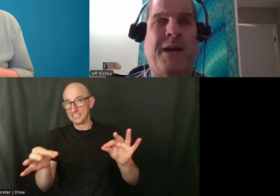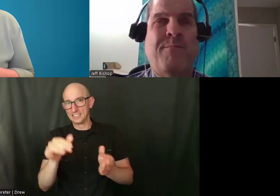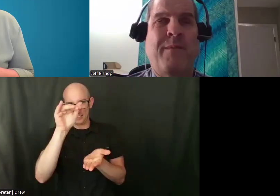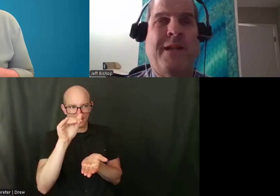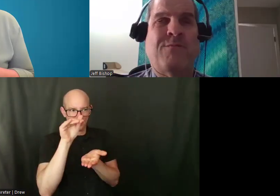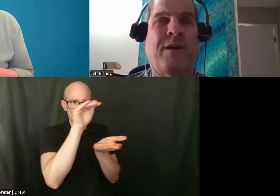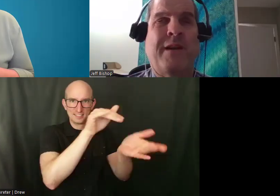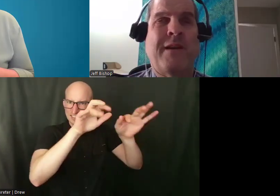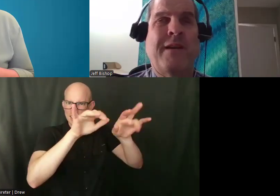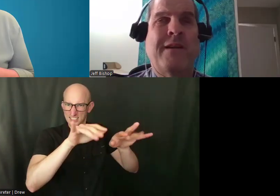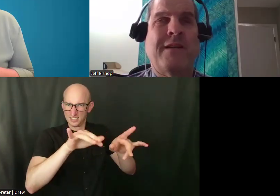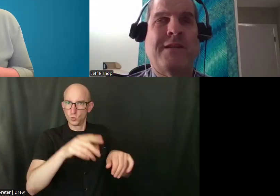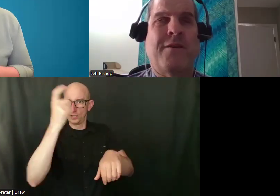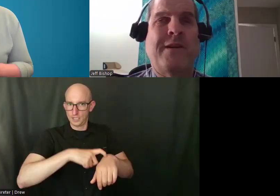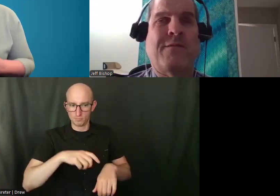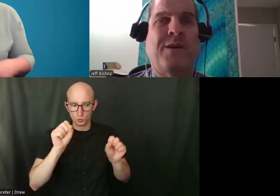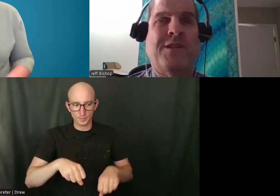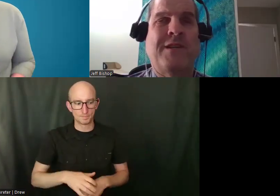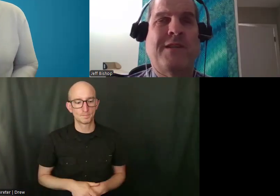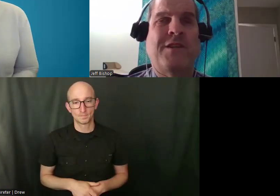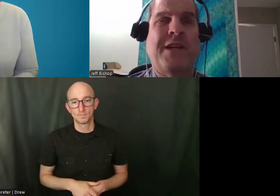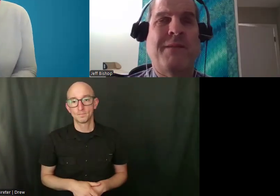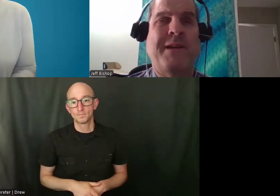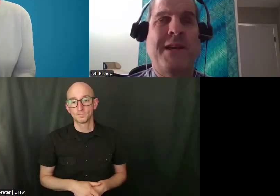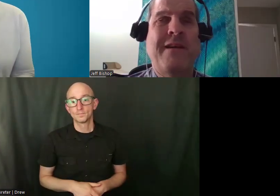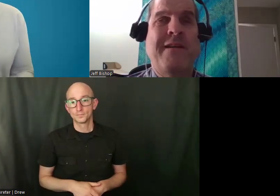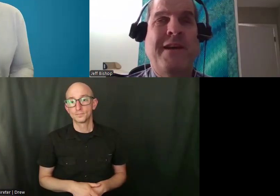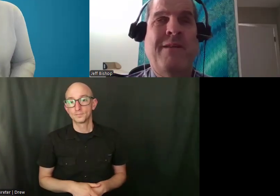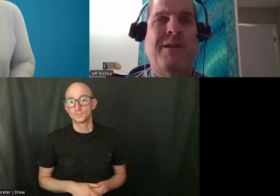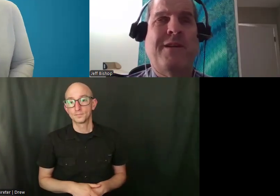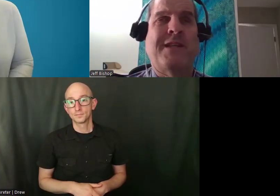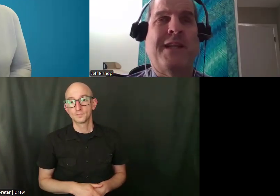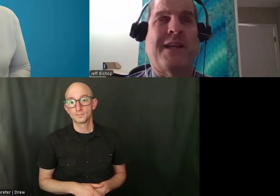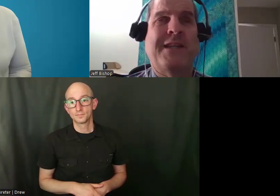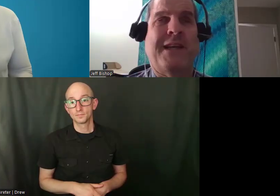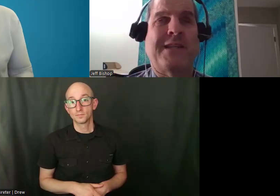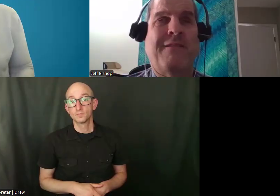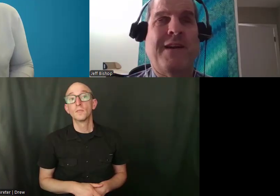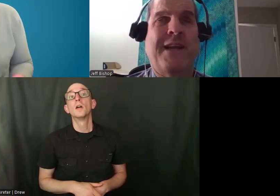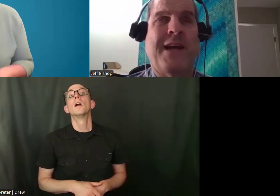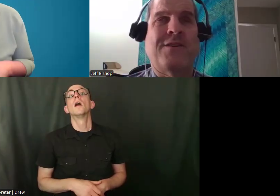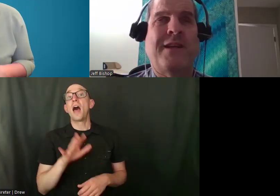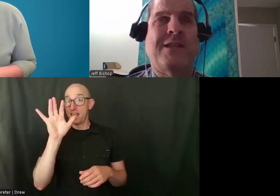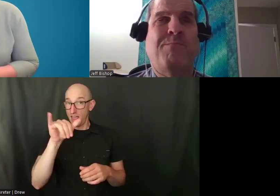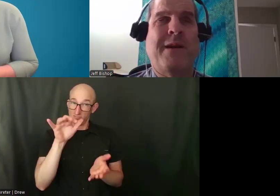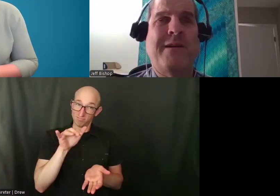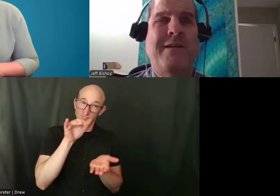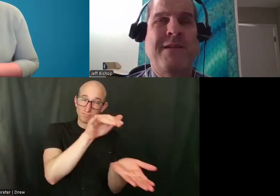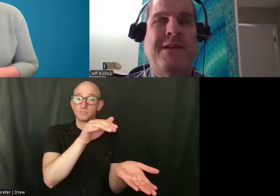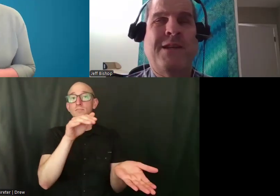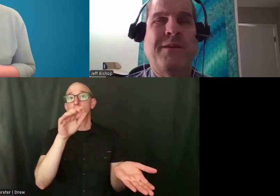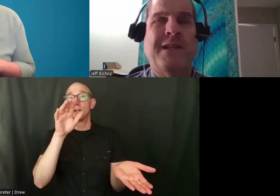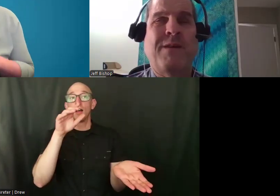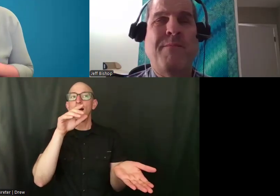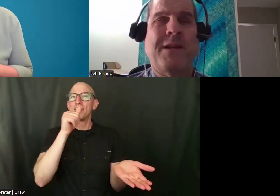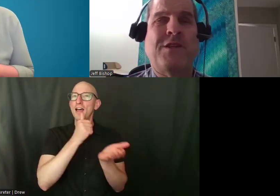and type them in as one series of questions to ChatGPT, and it will understand the context. In fact, it actually is better